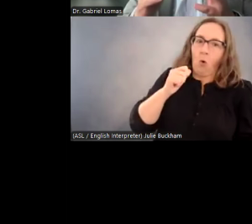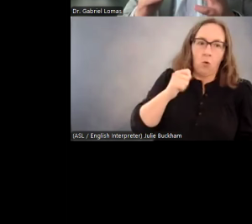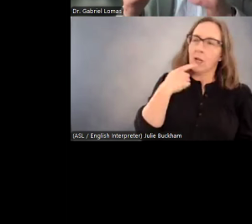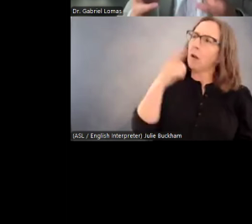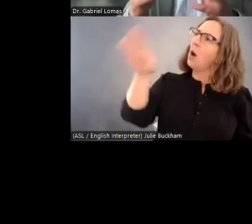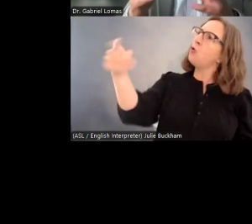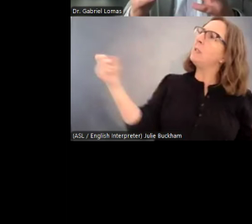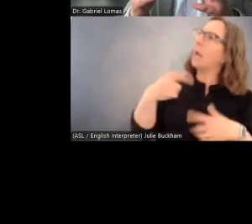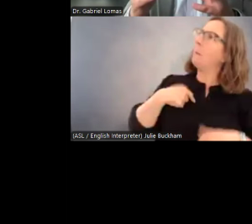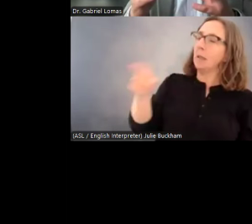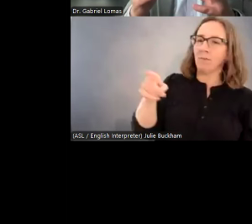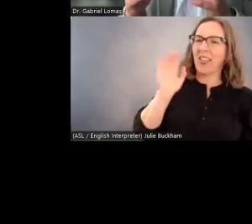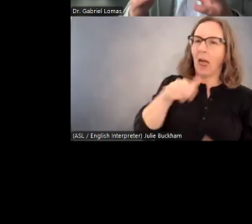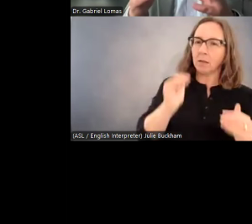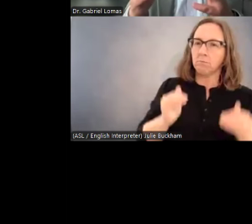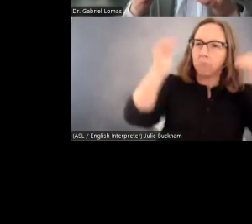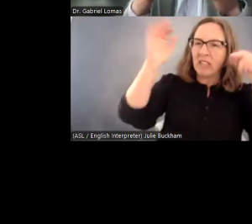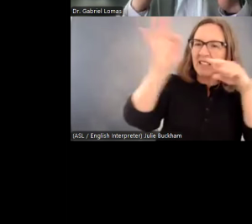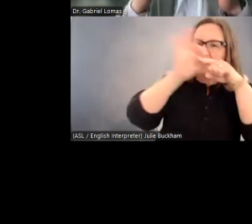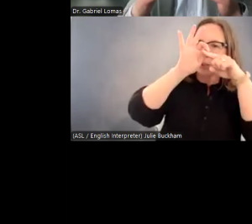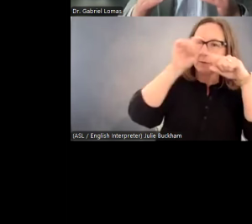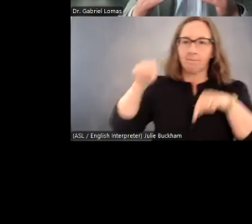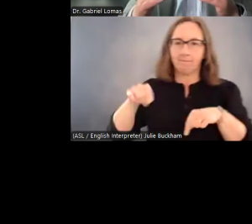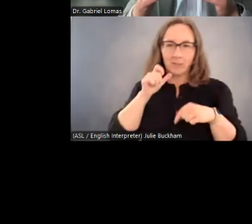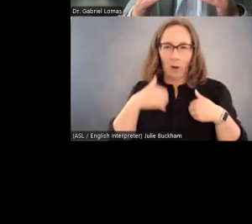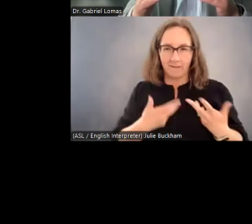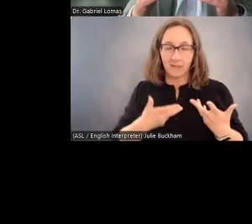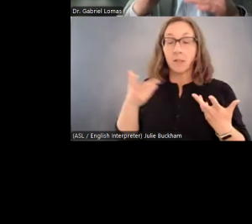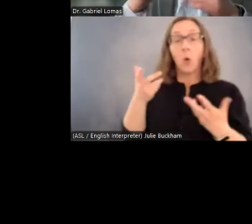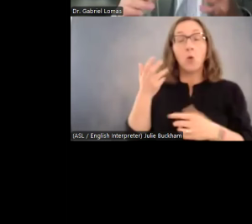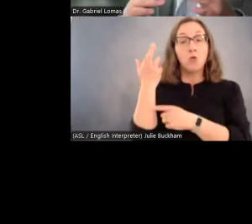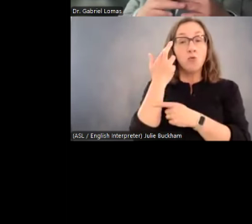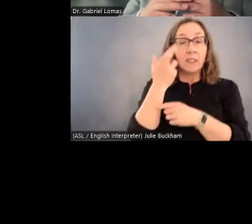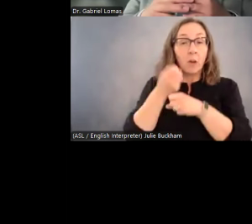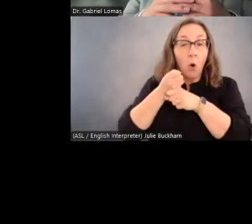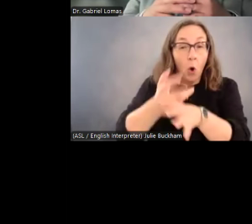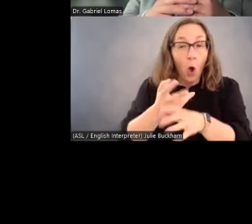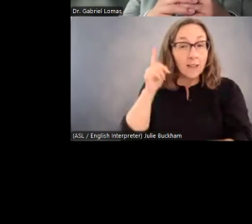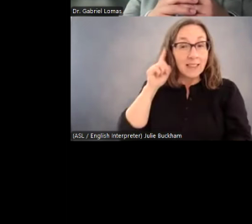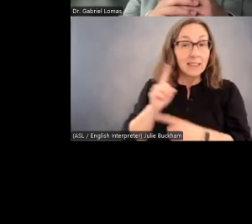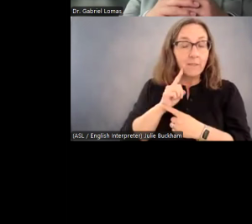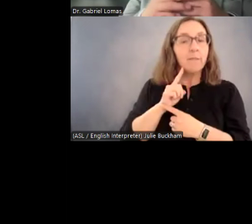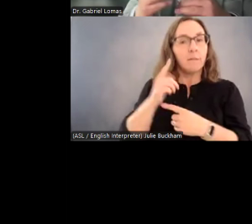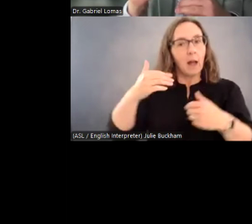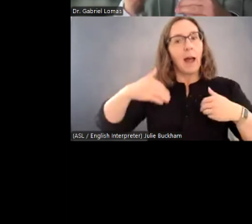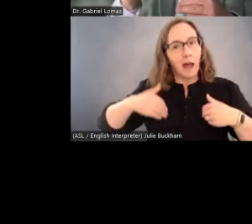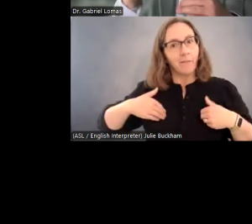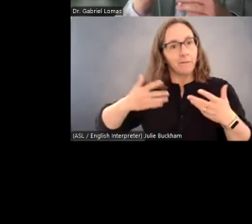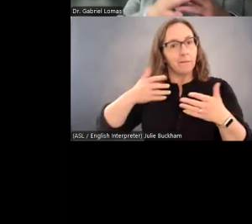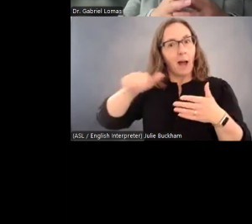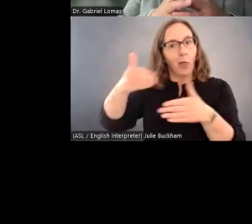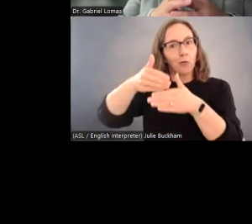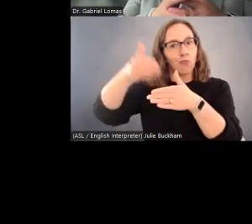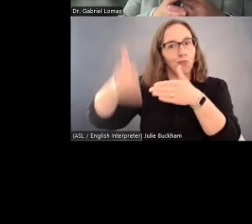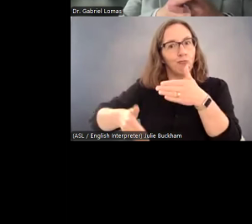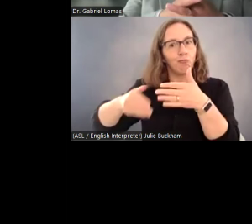So these causes of deafness often have consequences that affect someone's functioning. Now, I